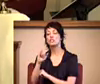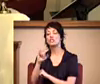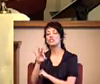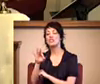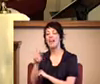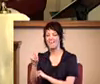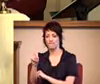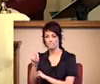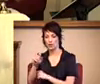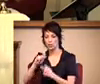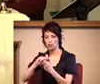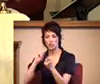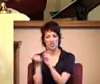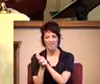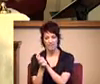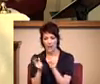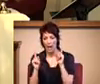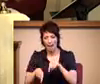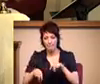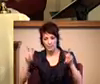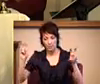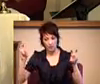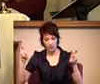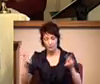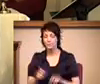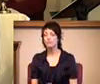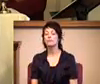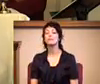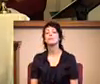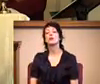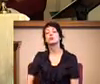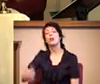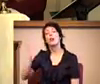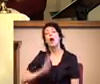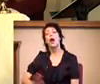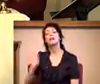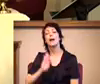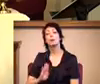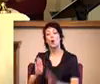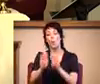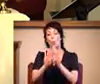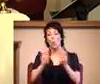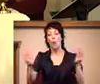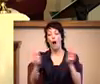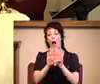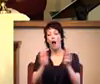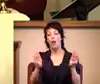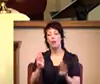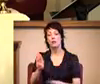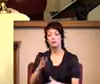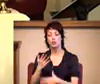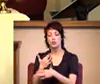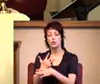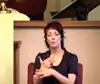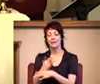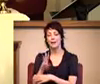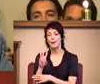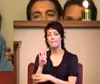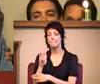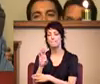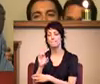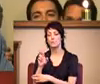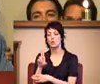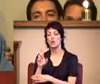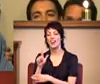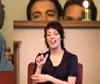my partner at the time was in the Air Force and worked in the satellite section, so she knew what was happening before it happened.